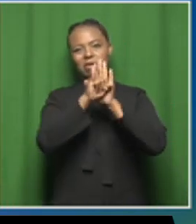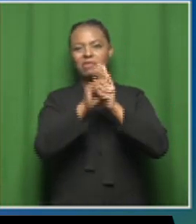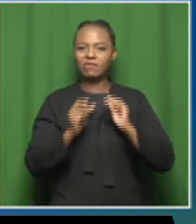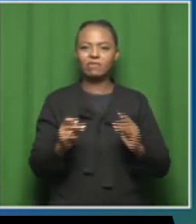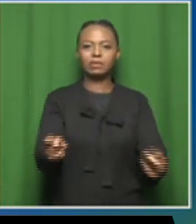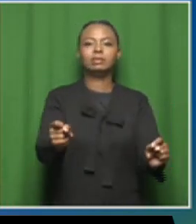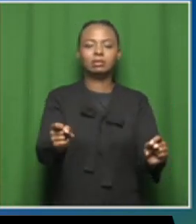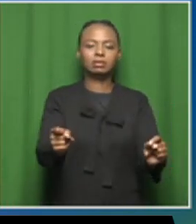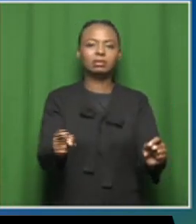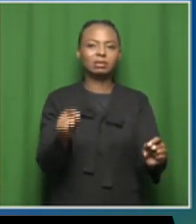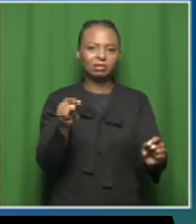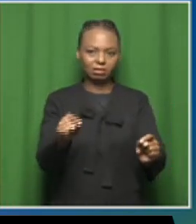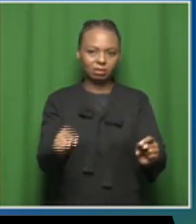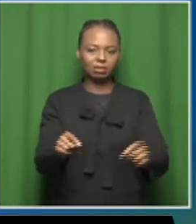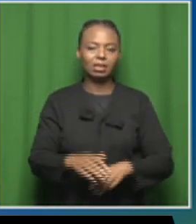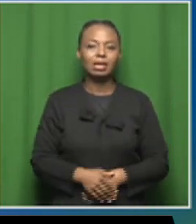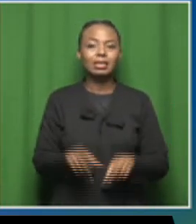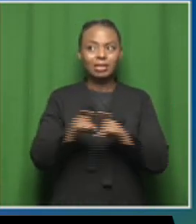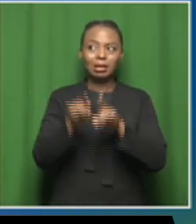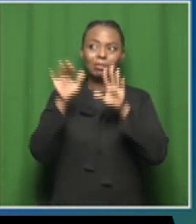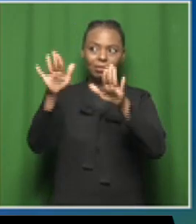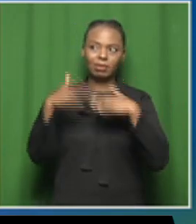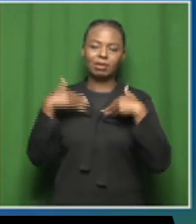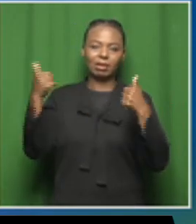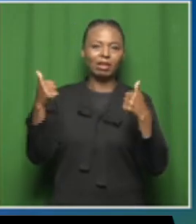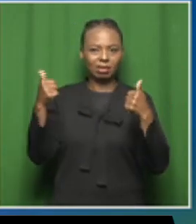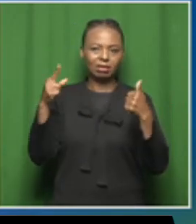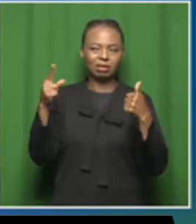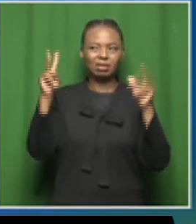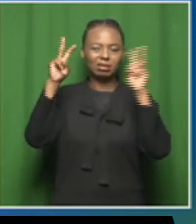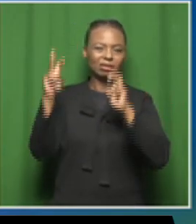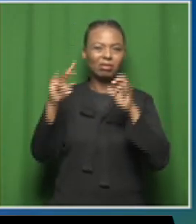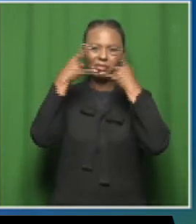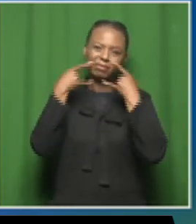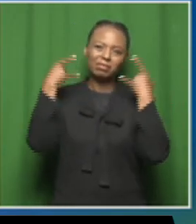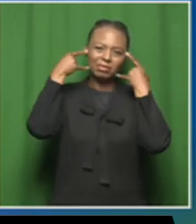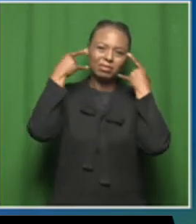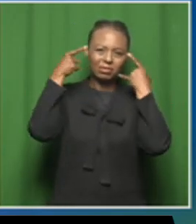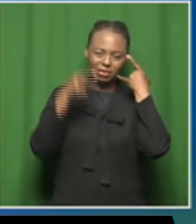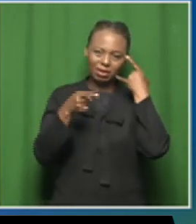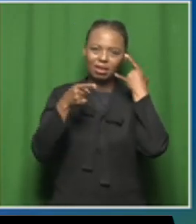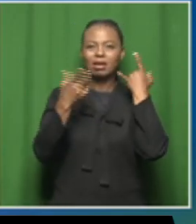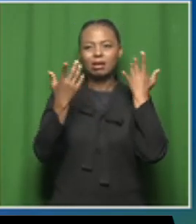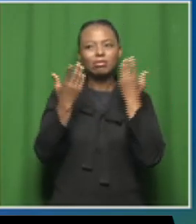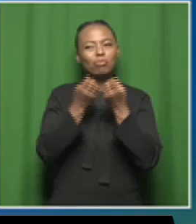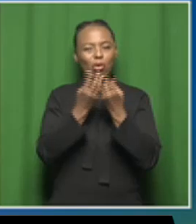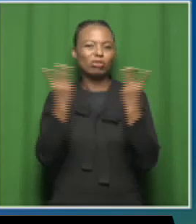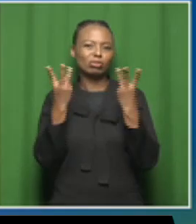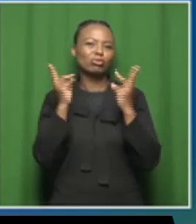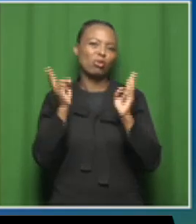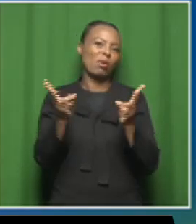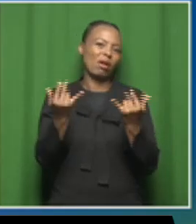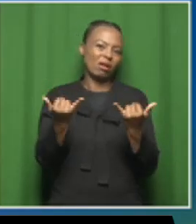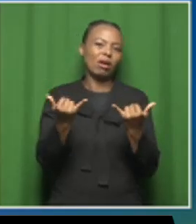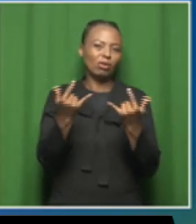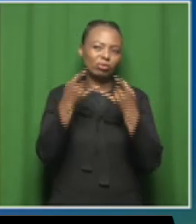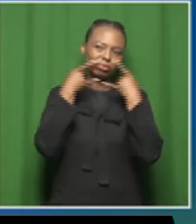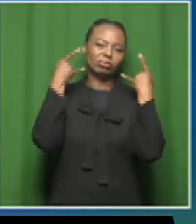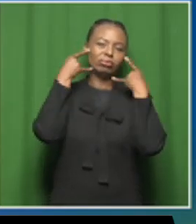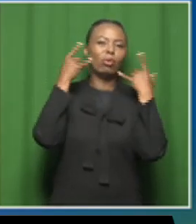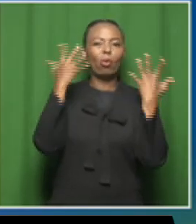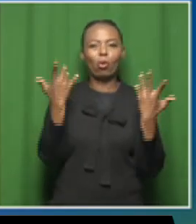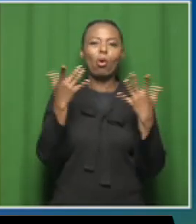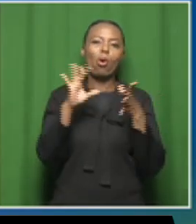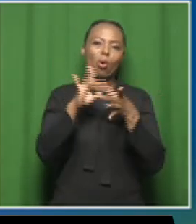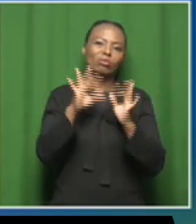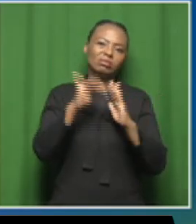with the public health and social measures of, wearing masks if you're sick and staying at home, and doing all those